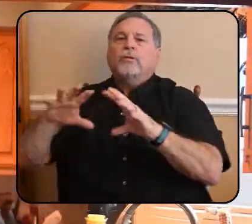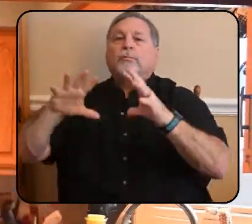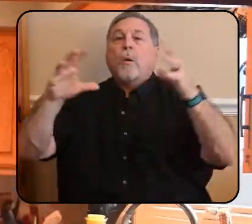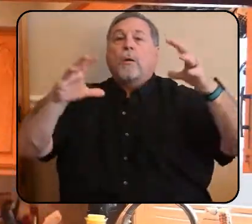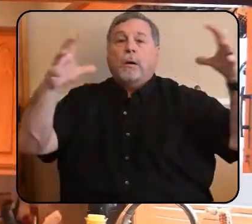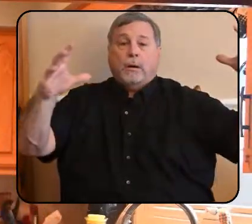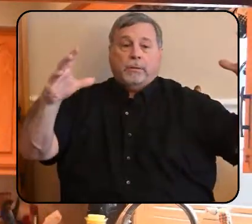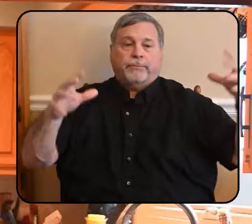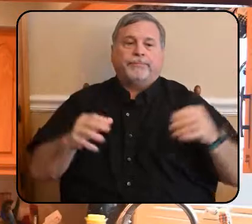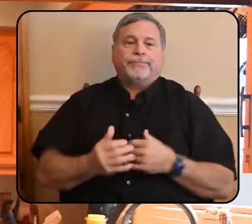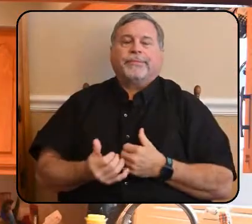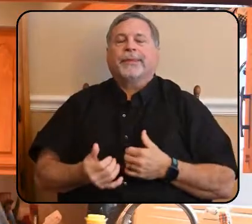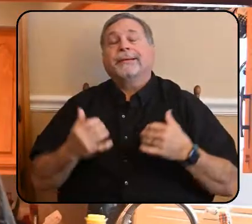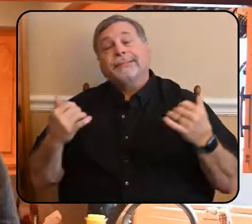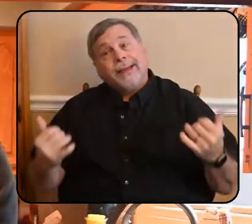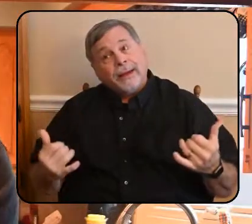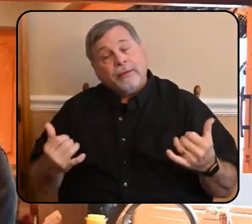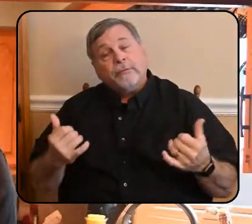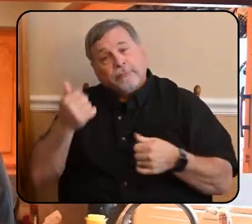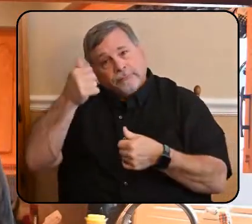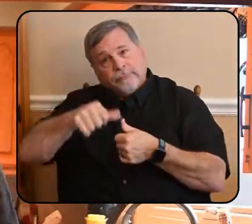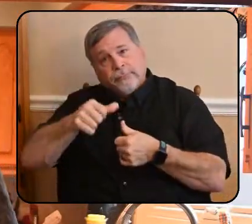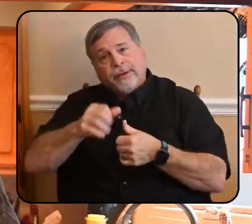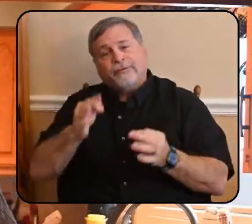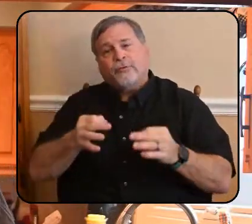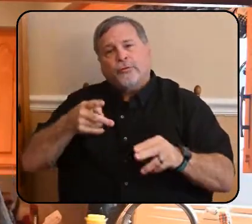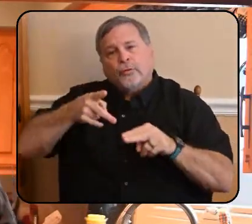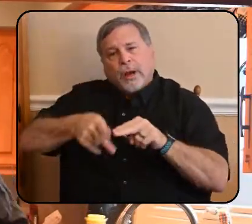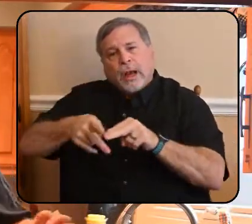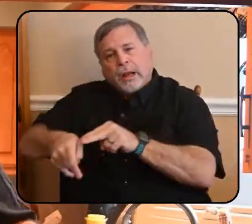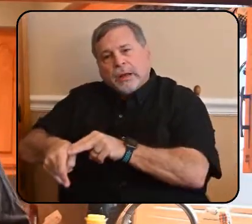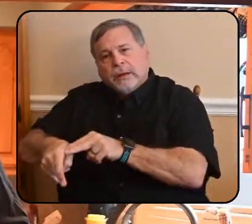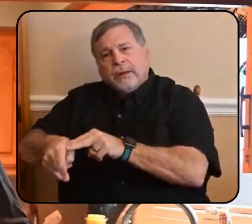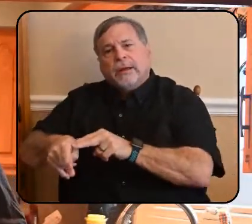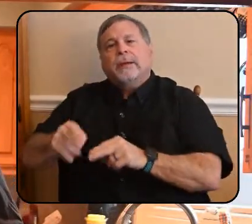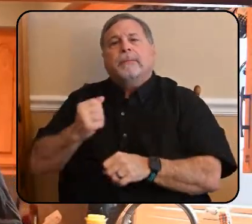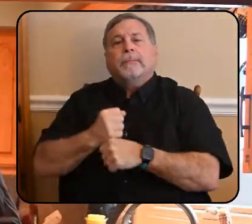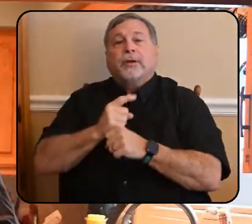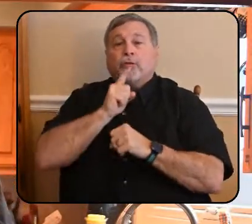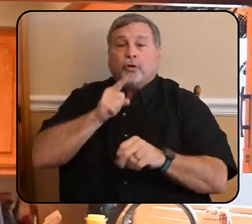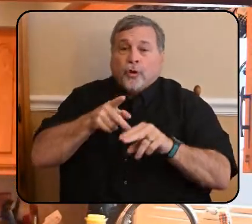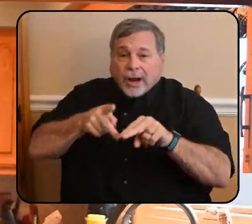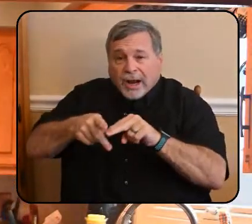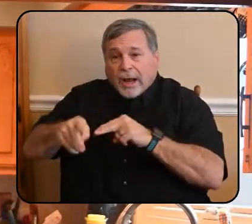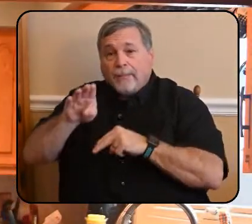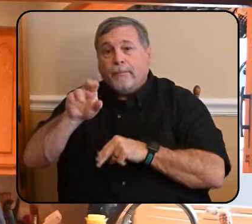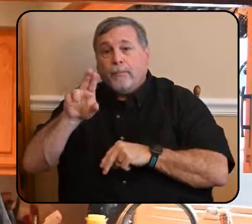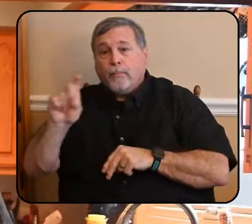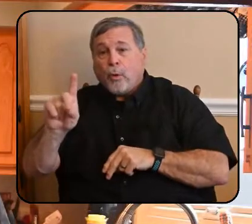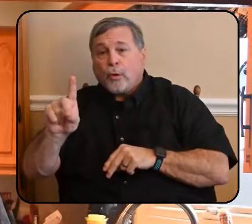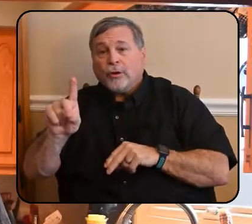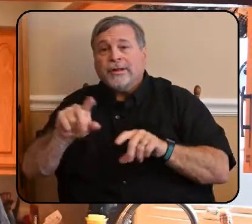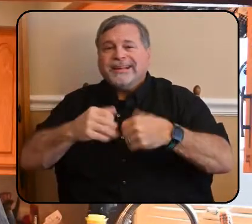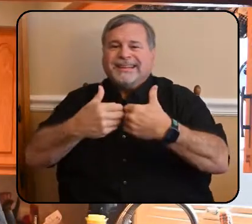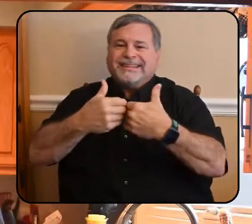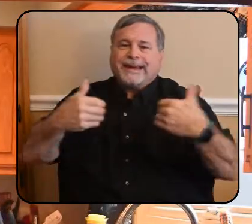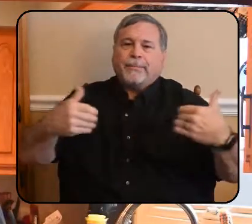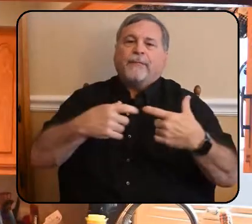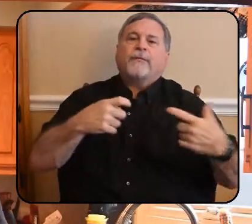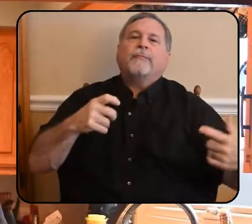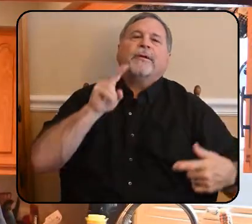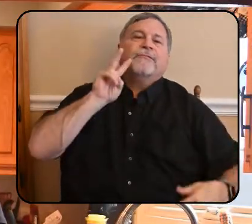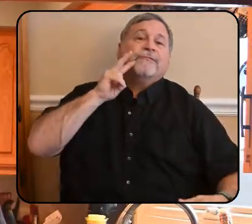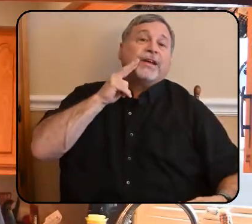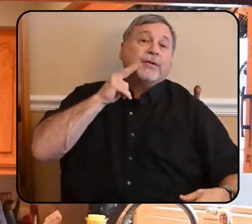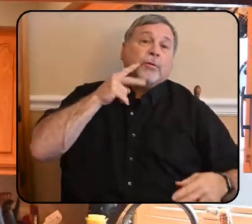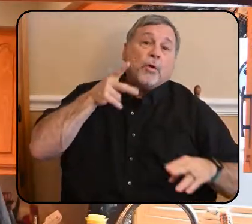Now, whenever you're doing any cutting, you want to make sure your cutting board is separate from vegetable cutting boards. So when I take this, I'm going to make sure I really